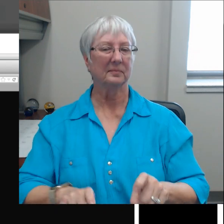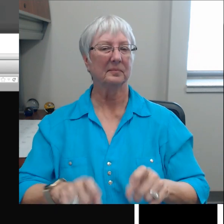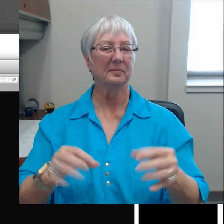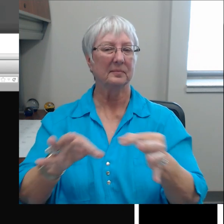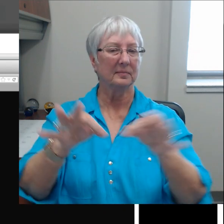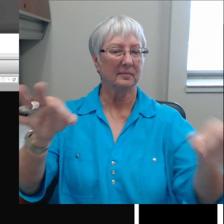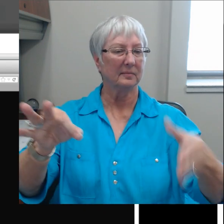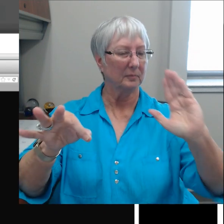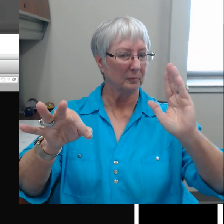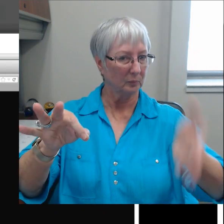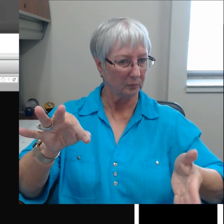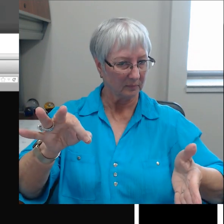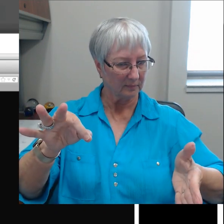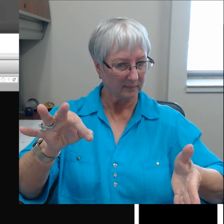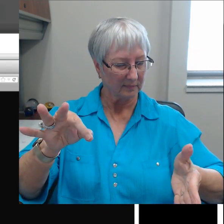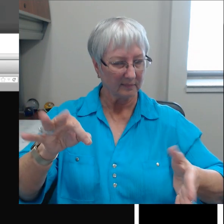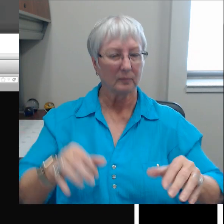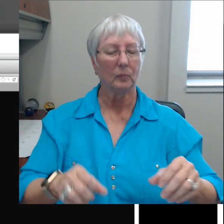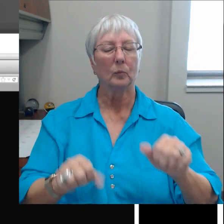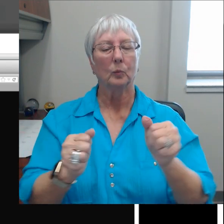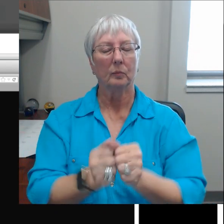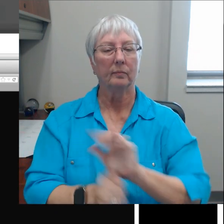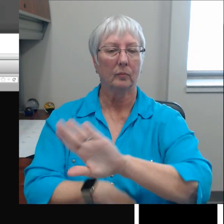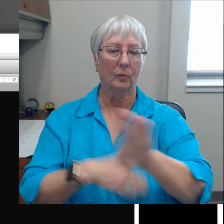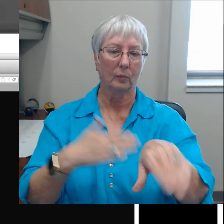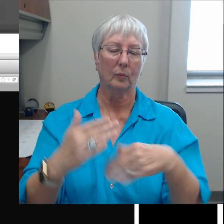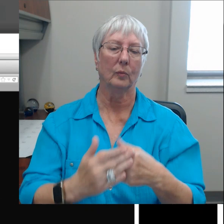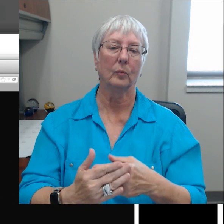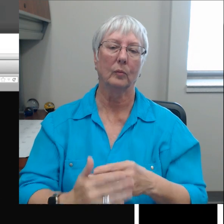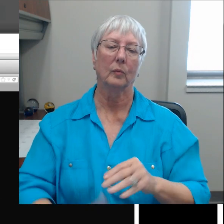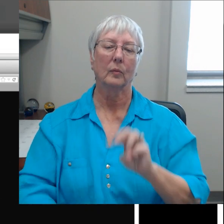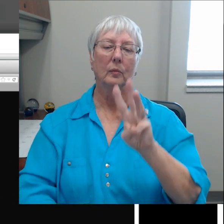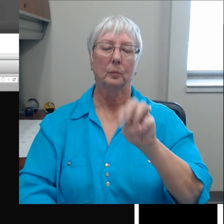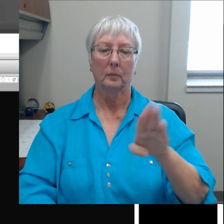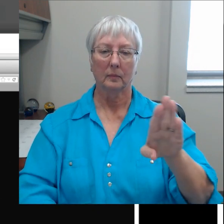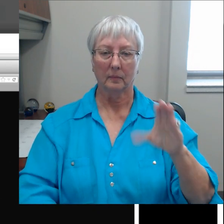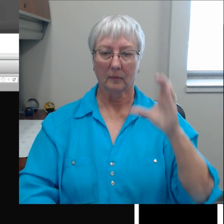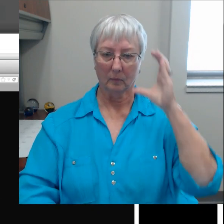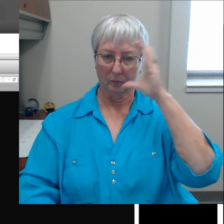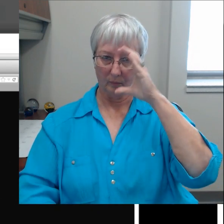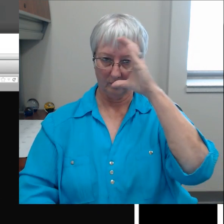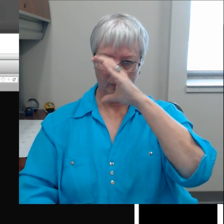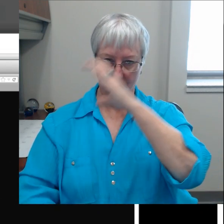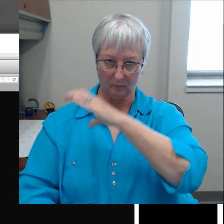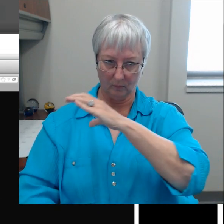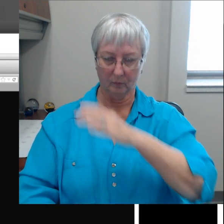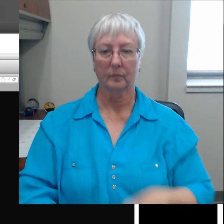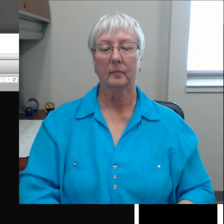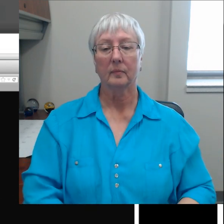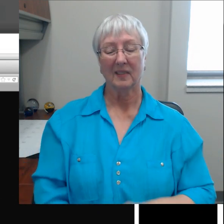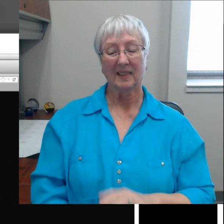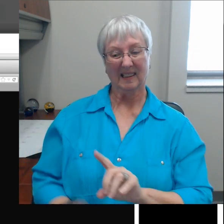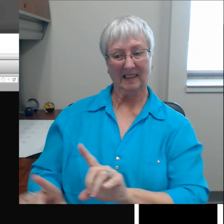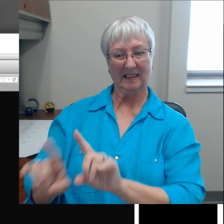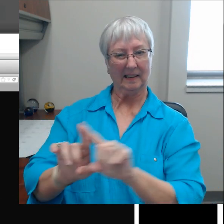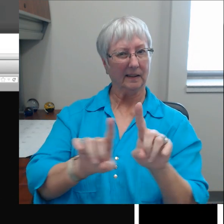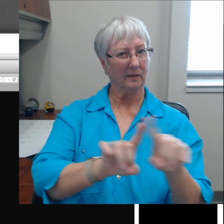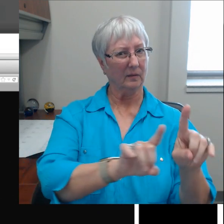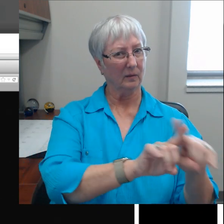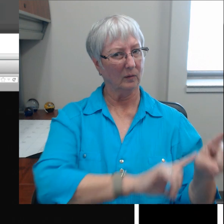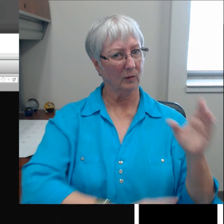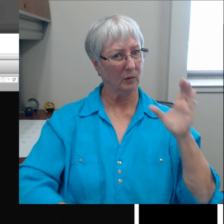various devices and other browsers to make sure we were getting the line break where we wanted it. Subtle differences in browsers and how they render and